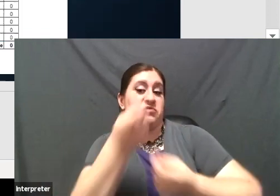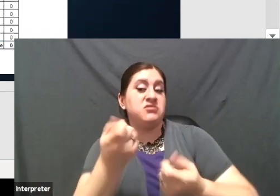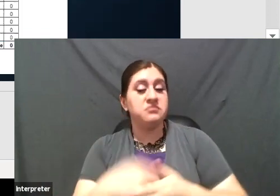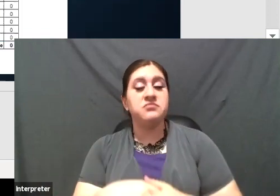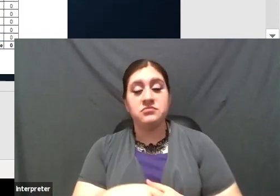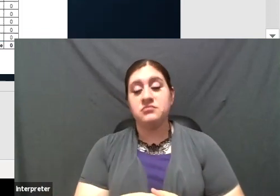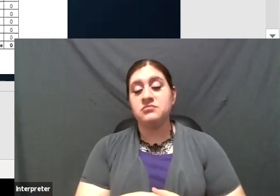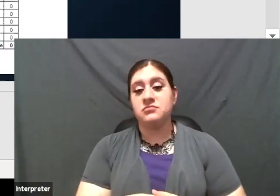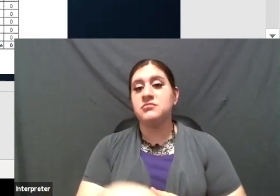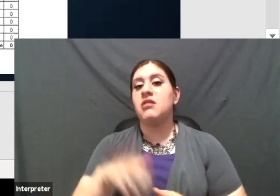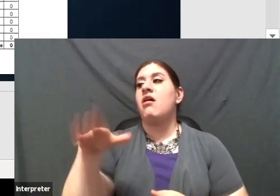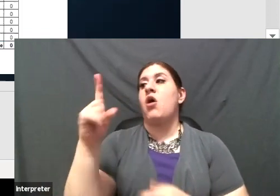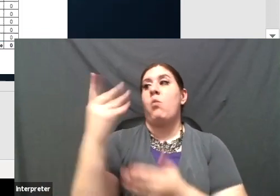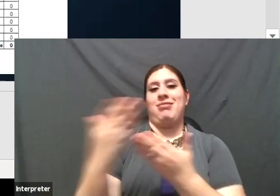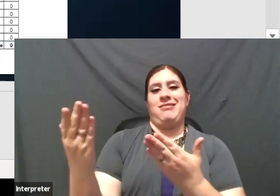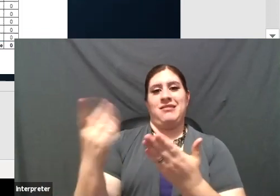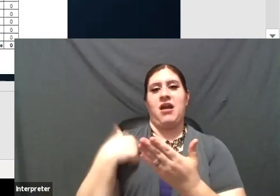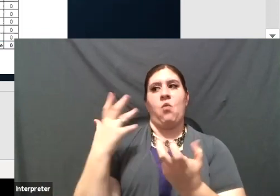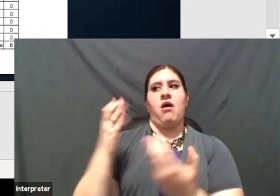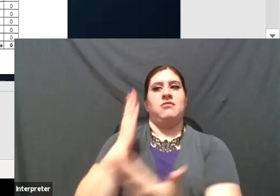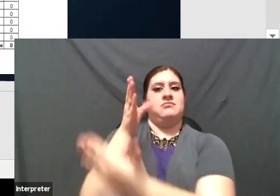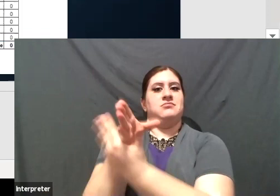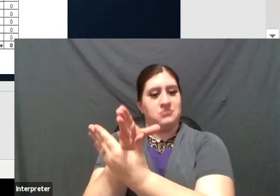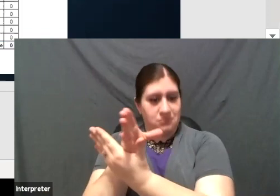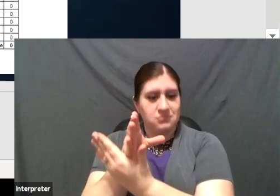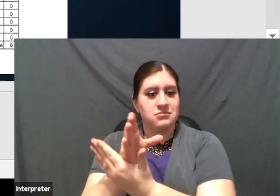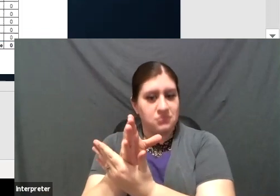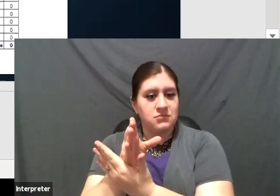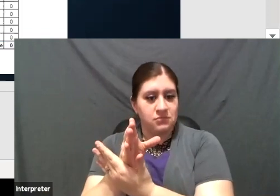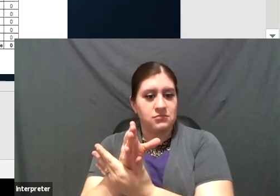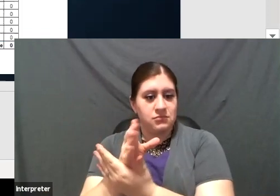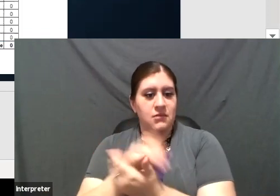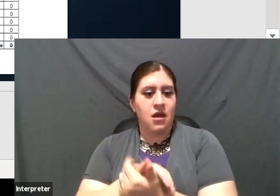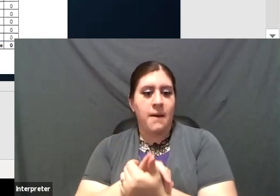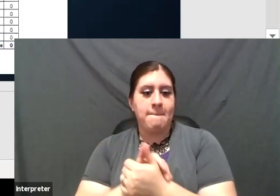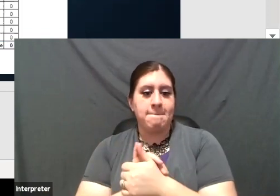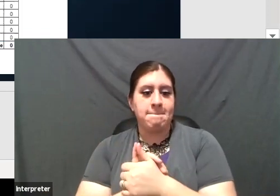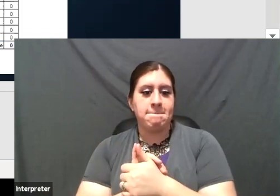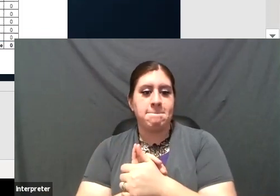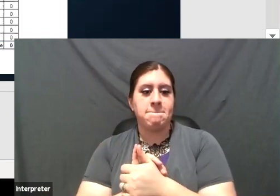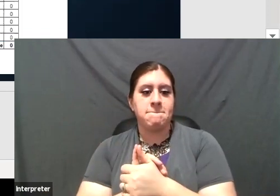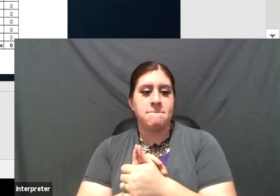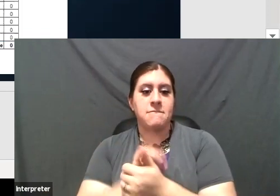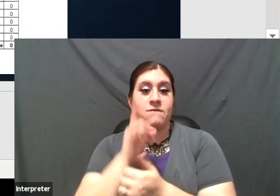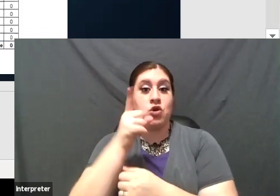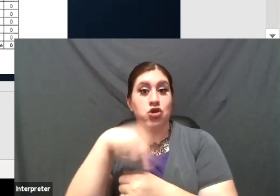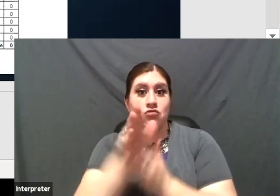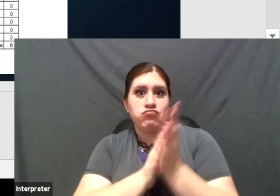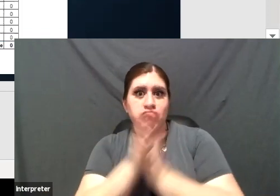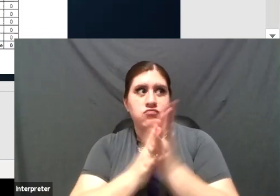in. One thing I'd like to interject along in there with that, Randall, is that for those of you that are